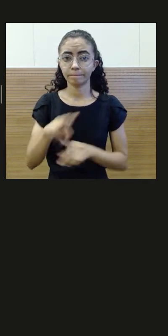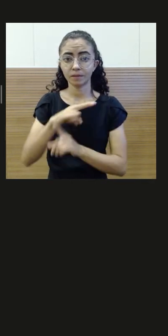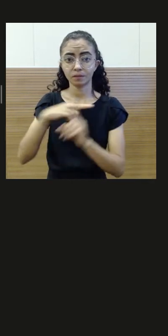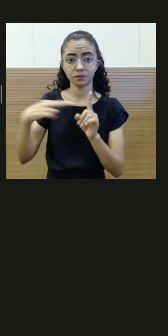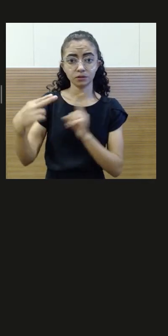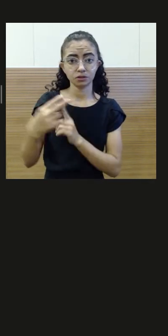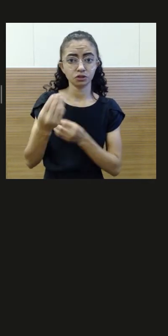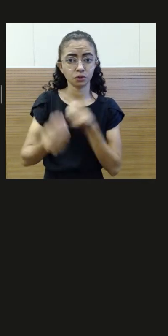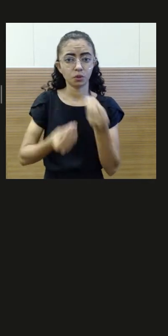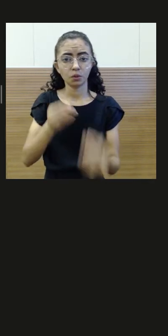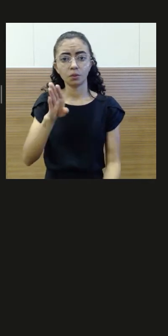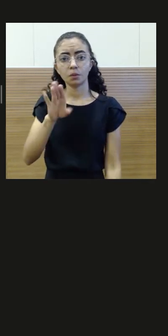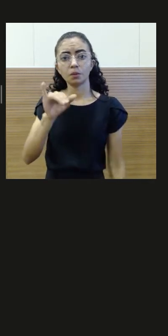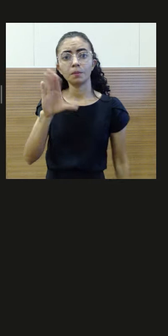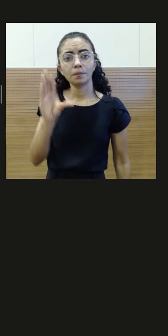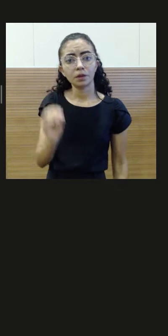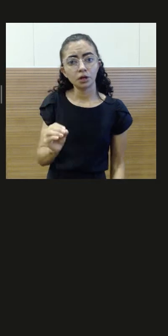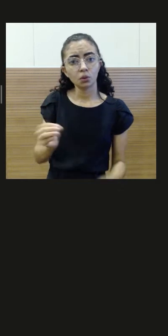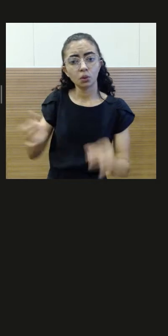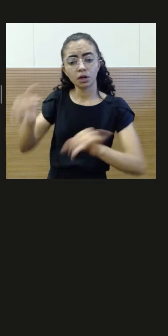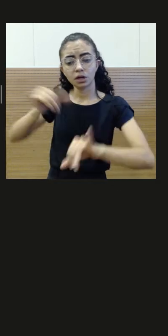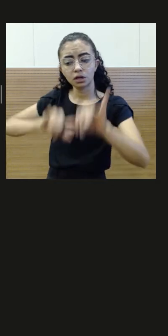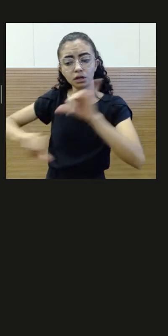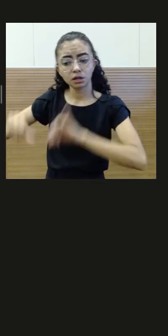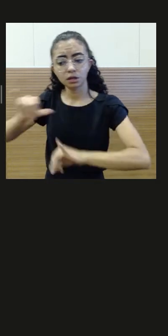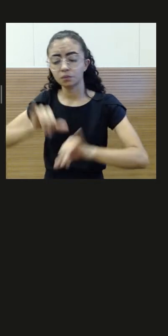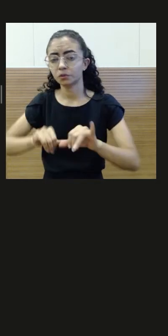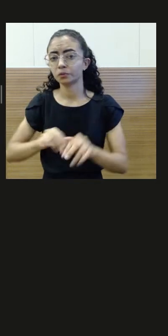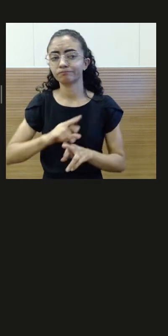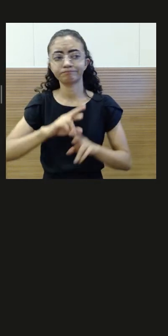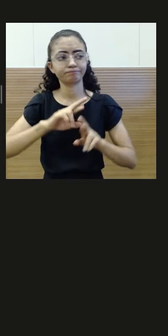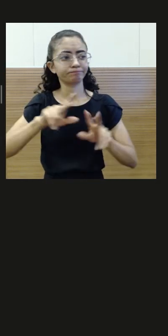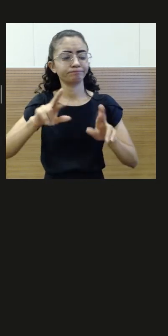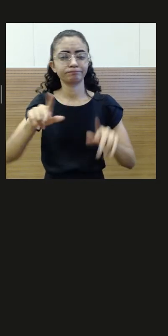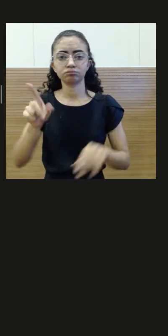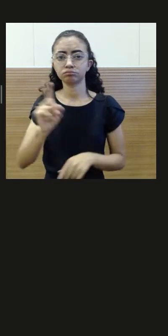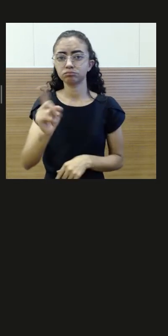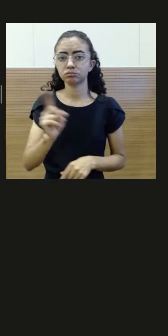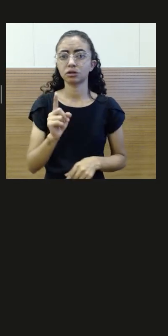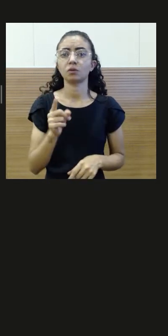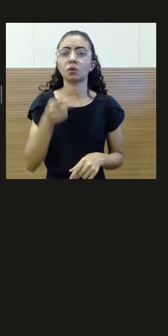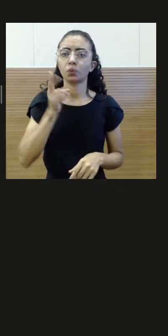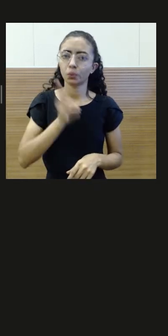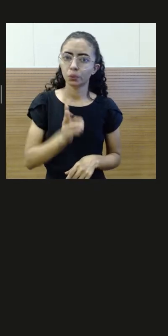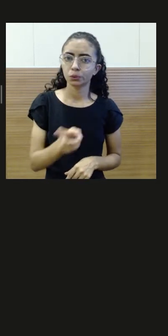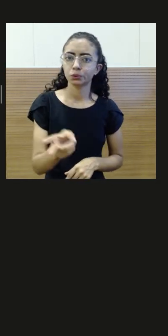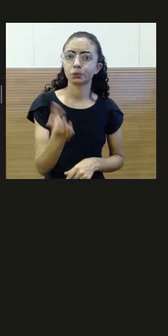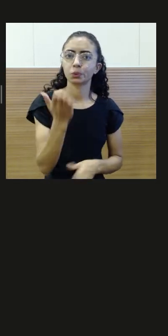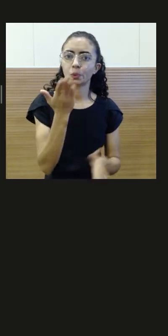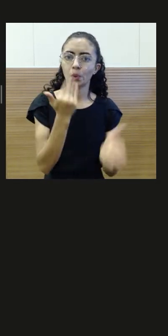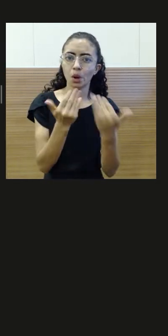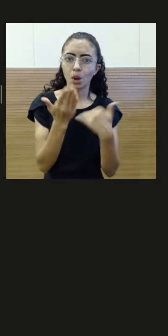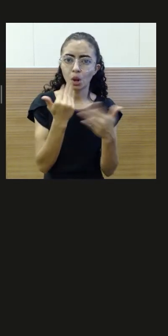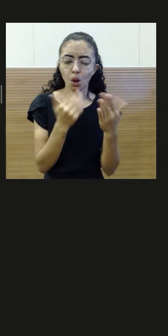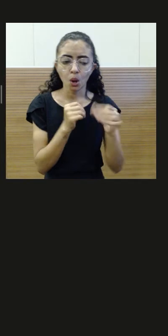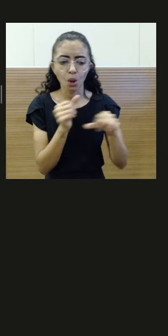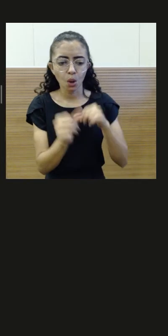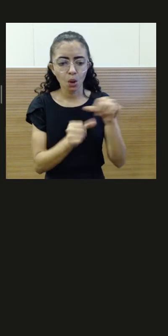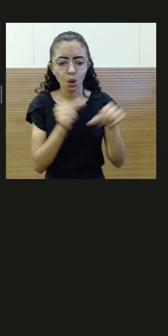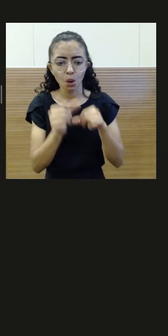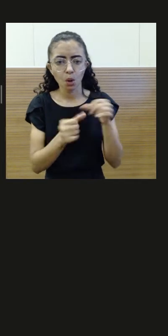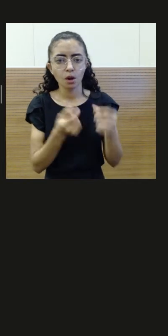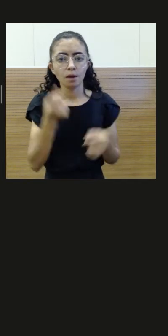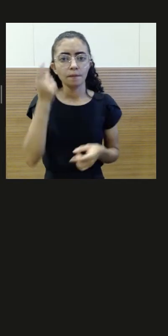divide foods into the chemical constituents thought to affect human disease and health. People were seen as